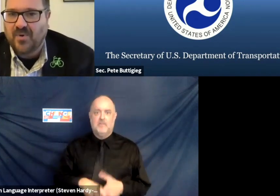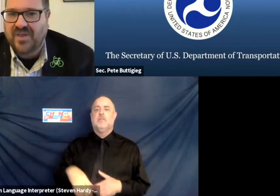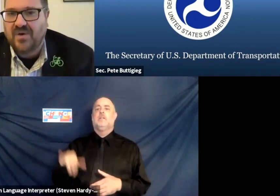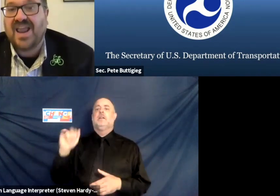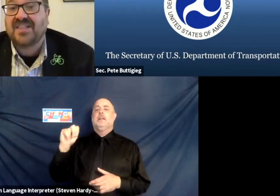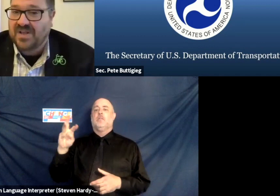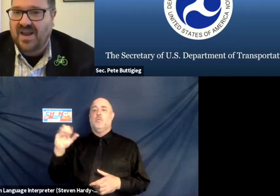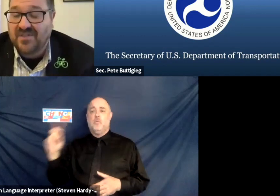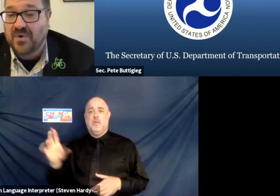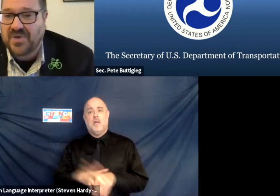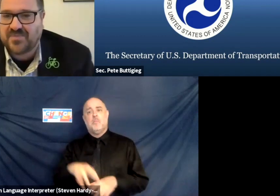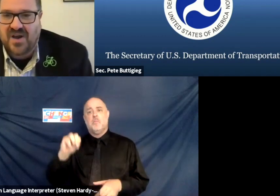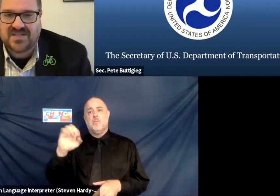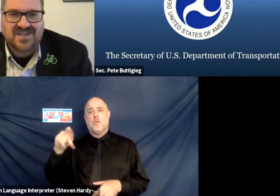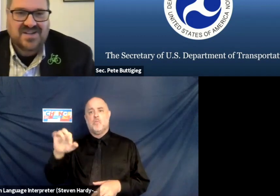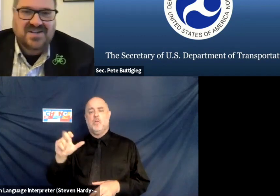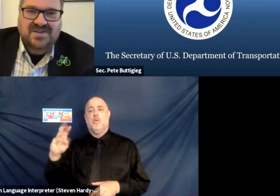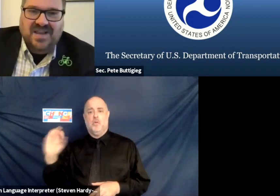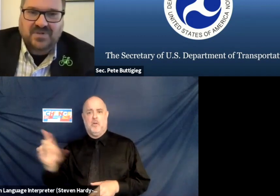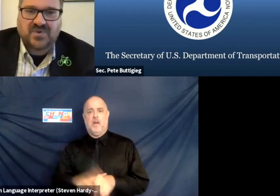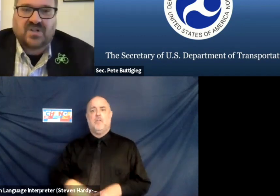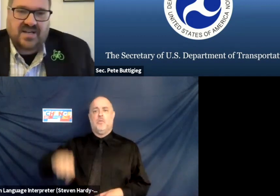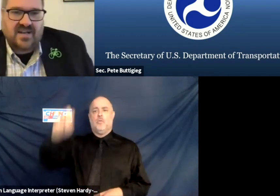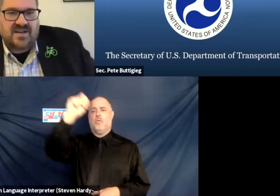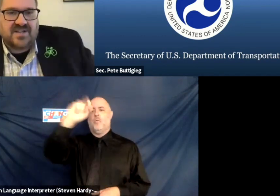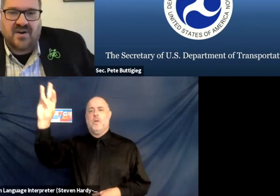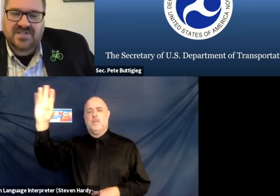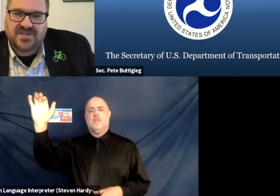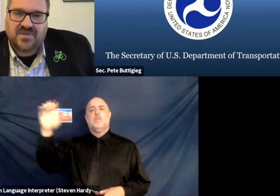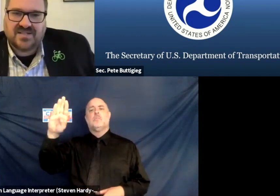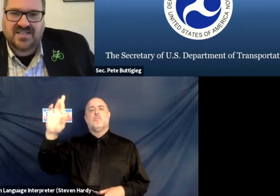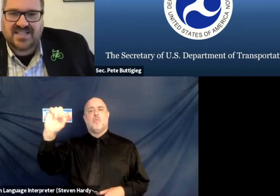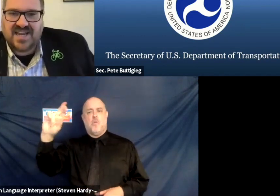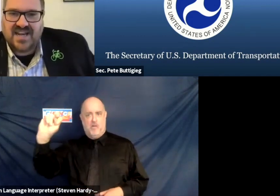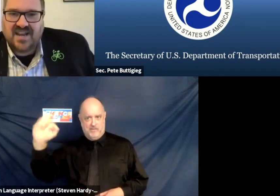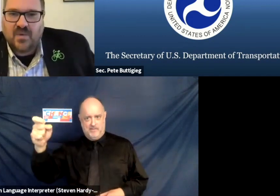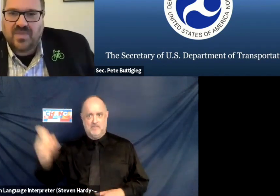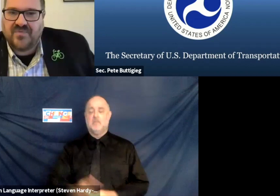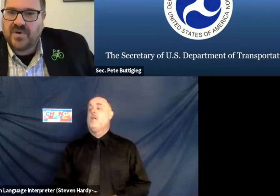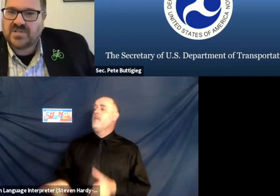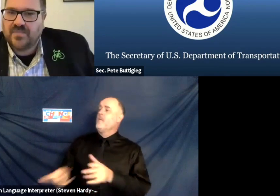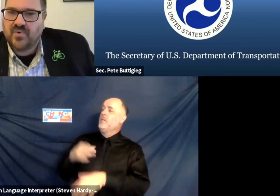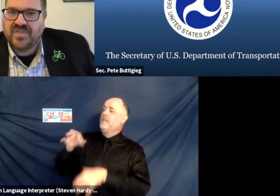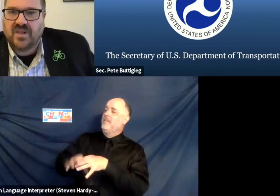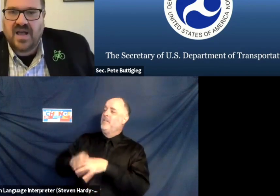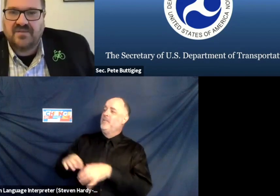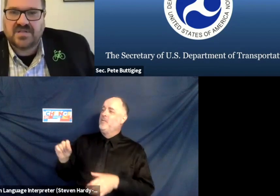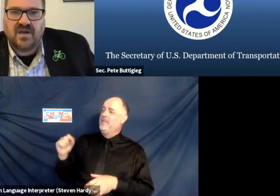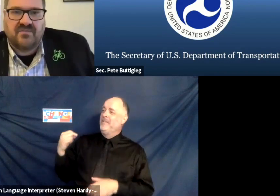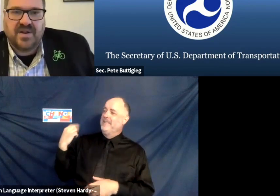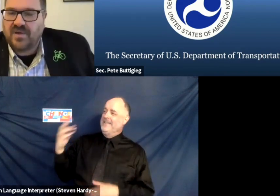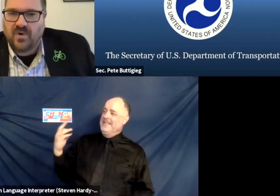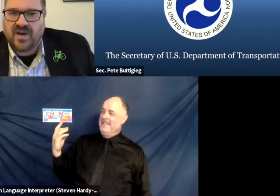and Marble Hill, and the Northwest Bronx. He was first elected to Congress in 2016 with a focus on improving the